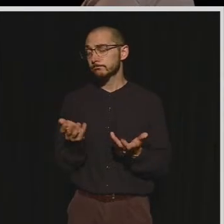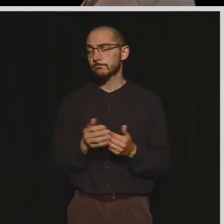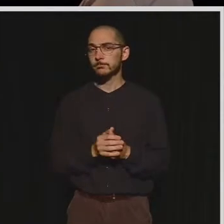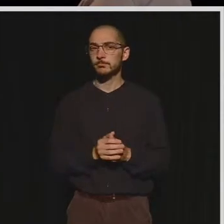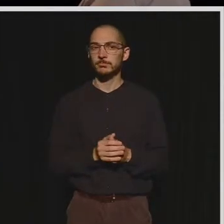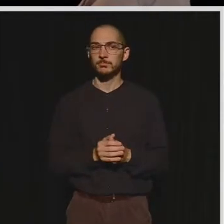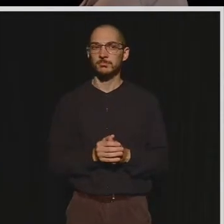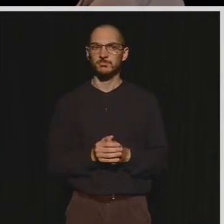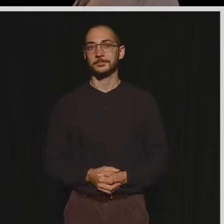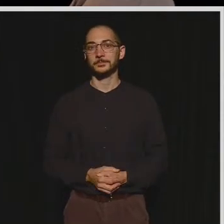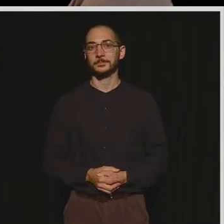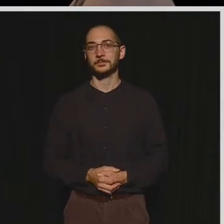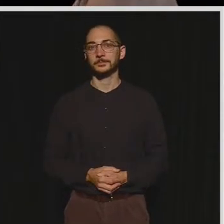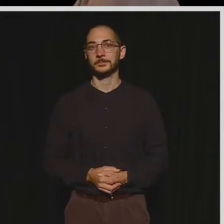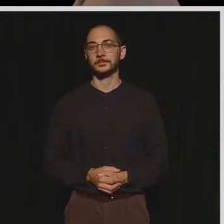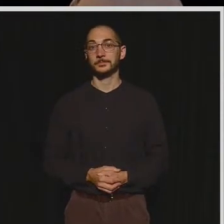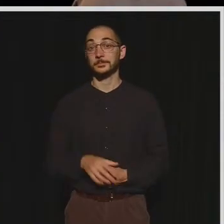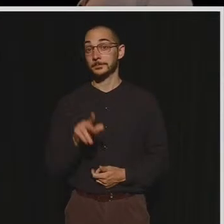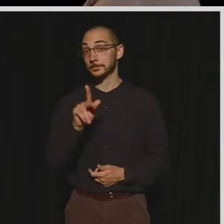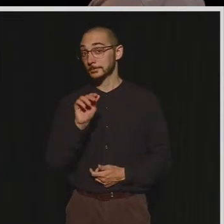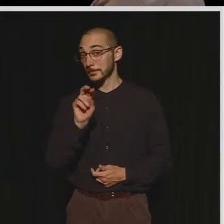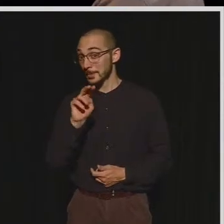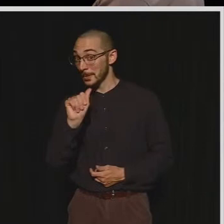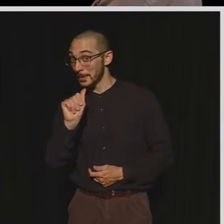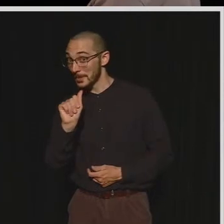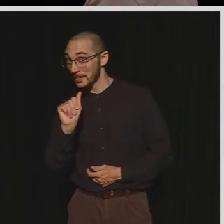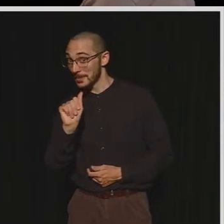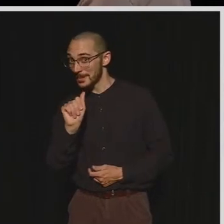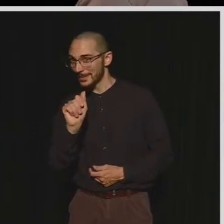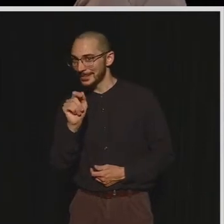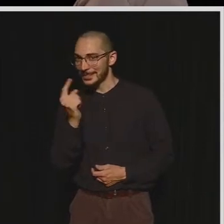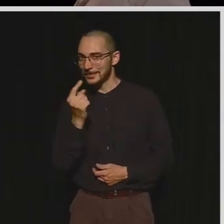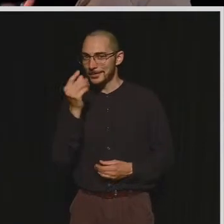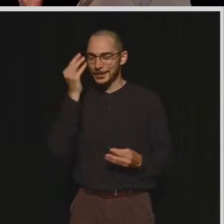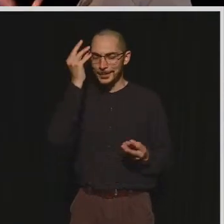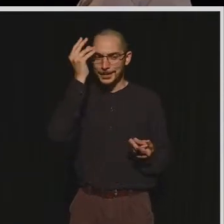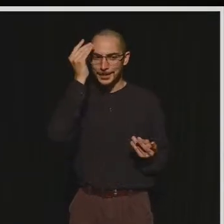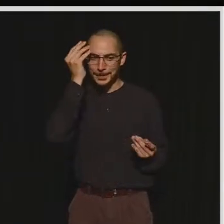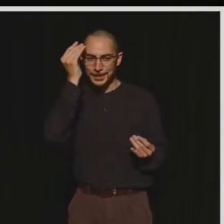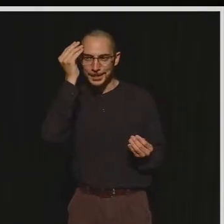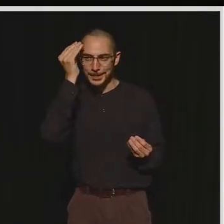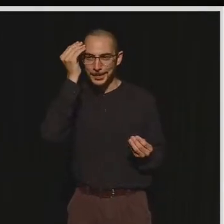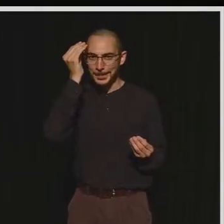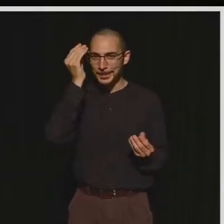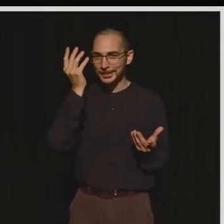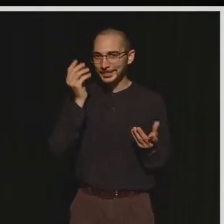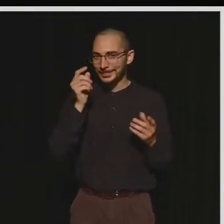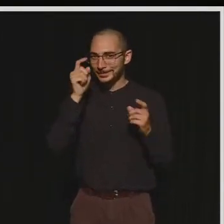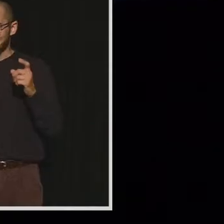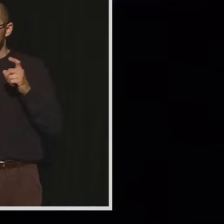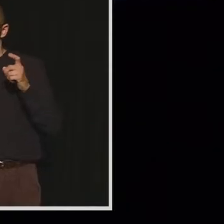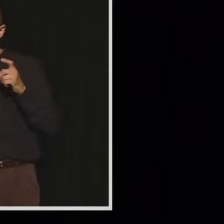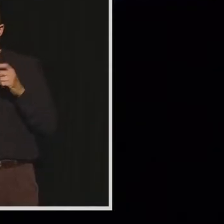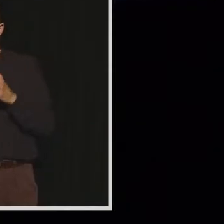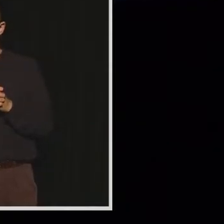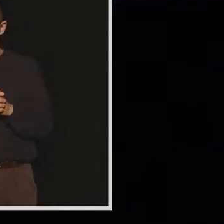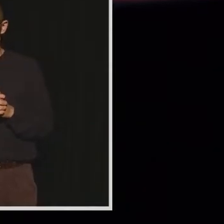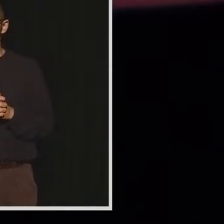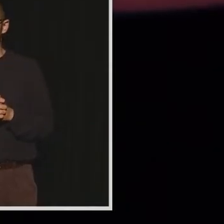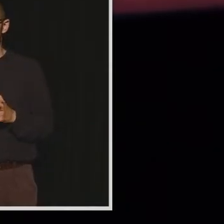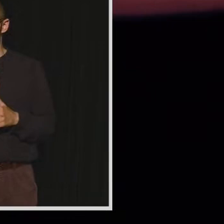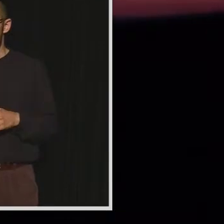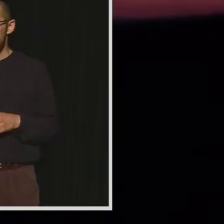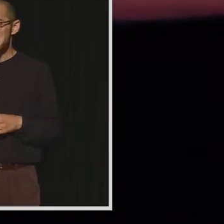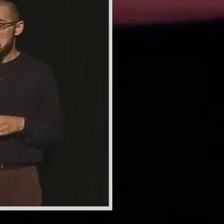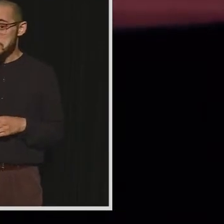can see something happening here. Is it, when you think of Pride and Vancouver, do you have an experience that? I guess what comes